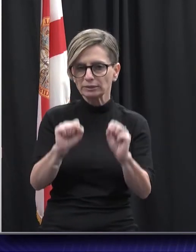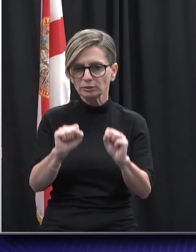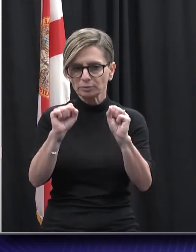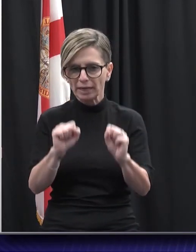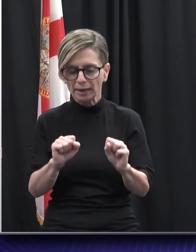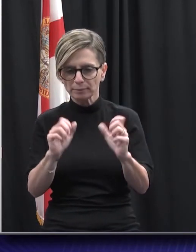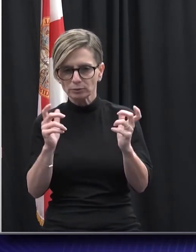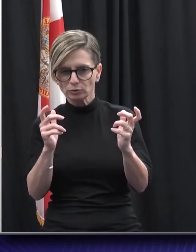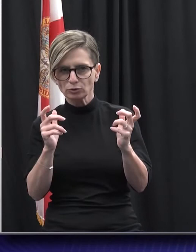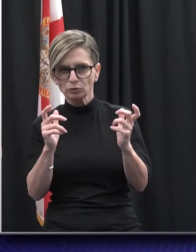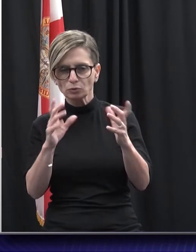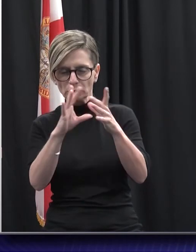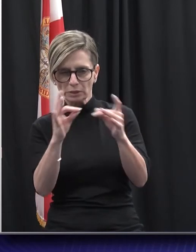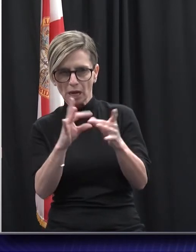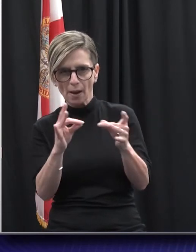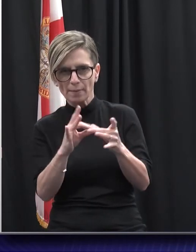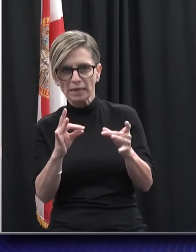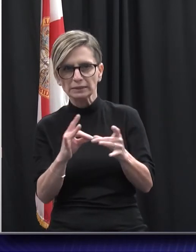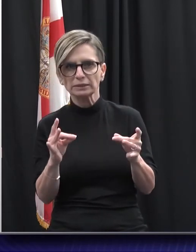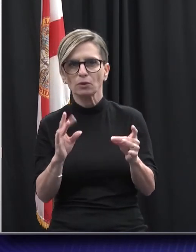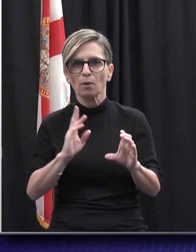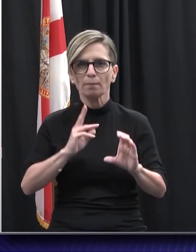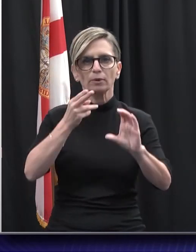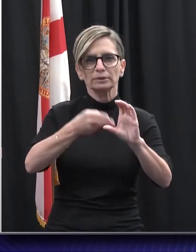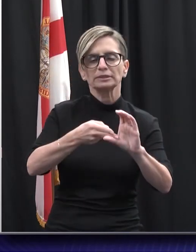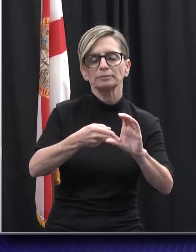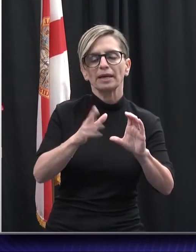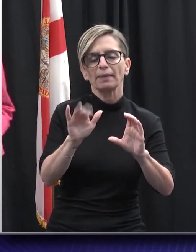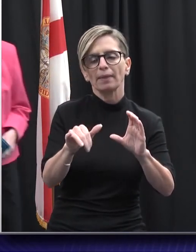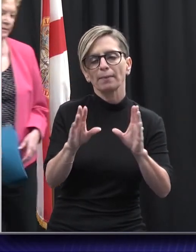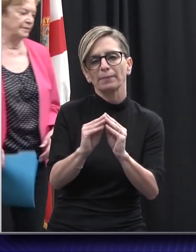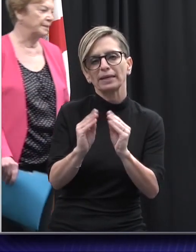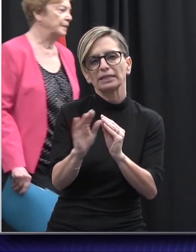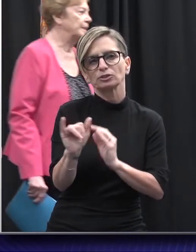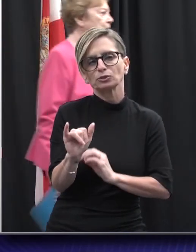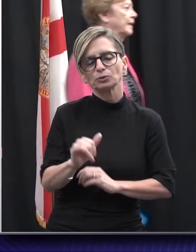make public comment or participate in the meeting.